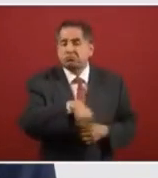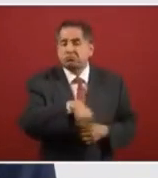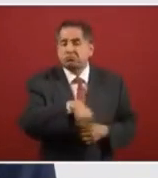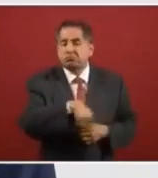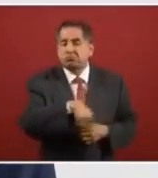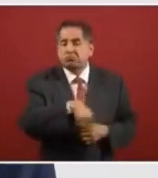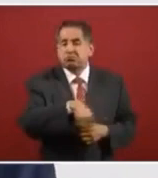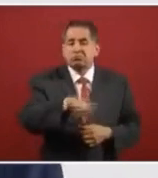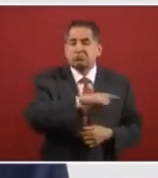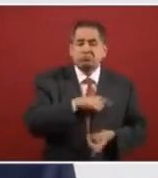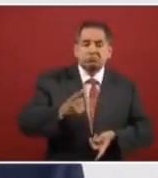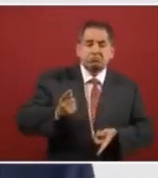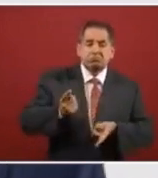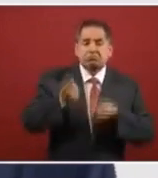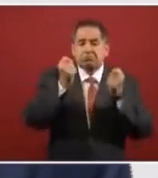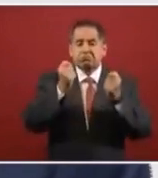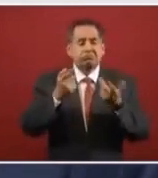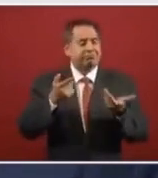stopping